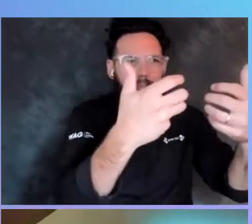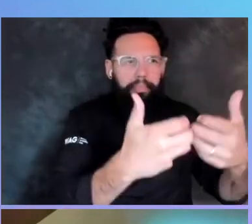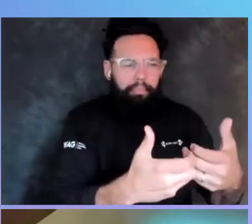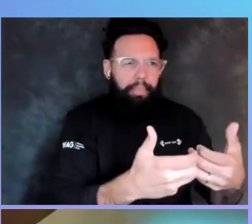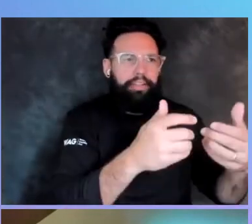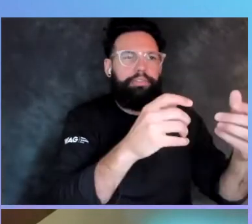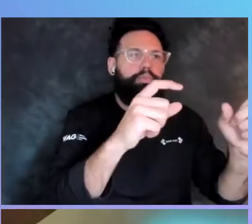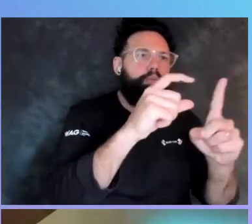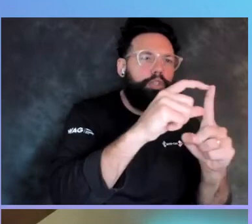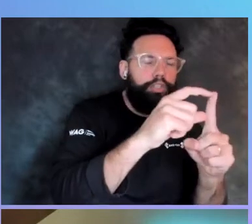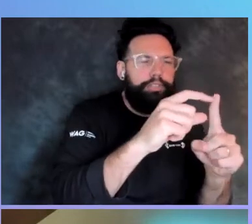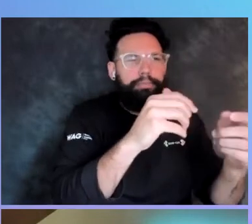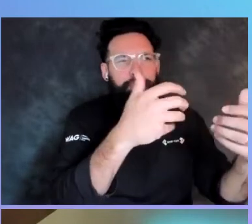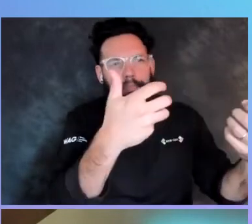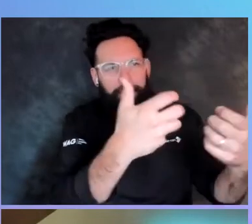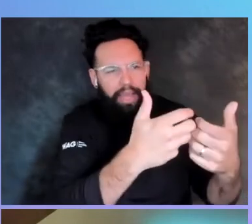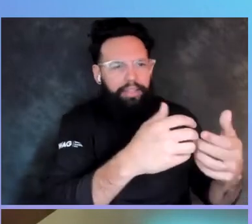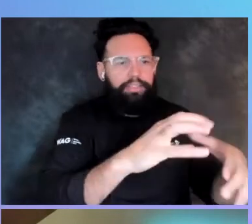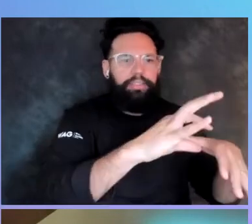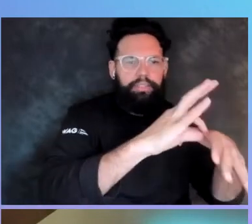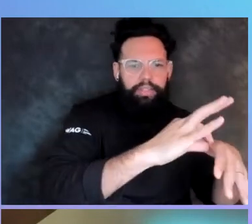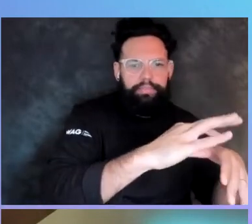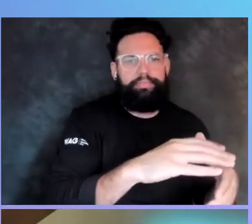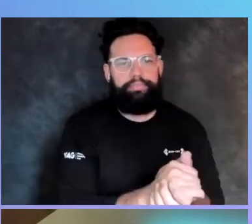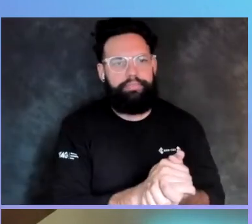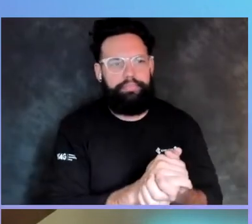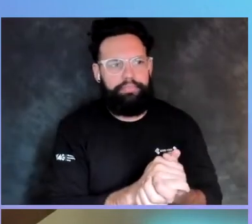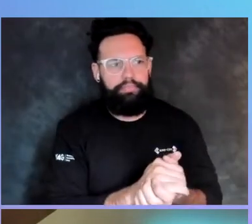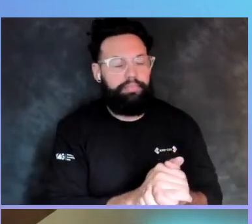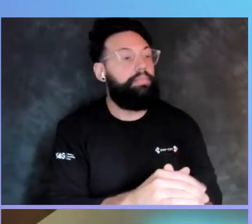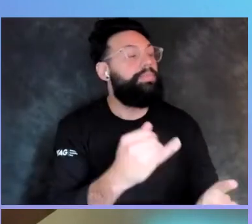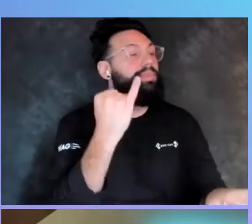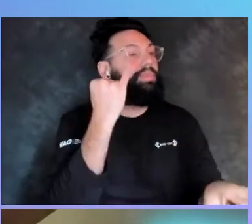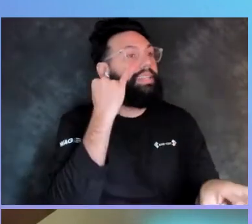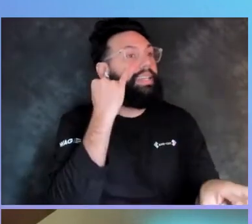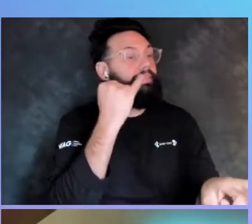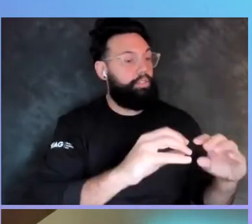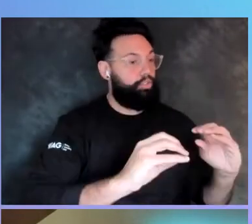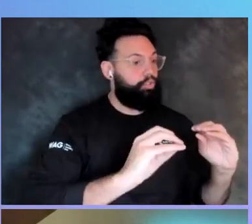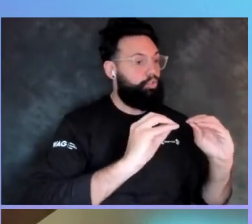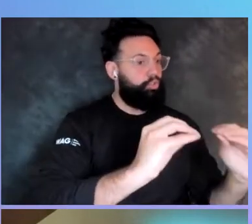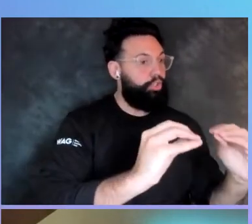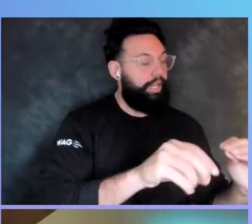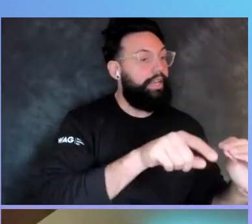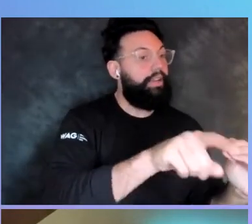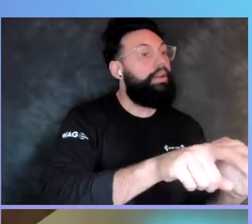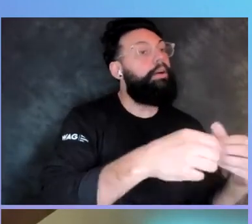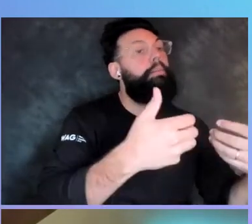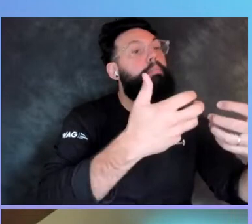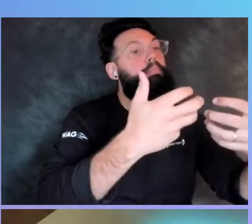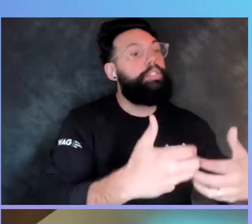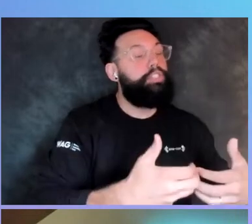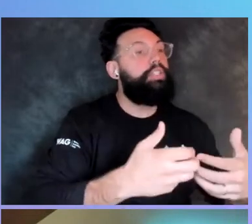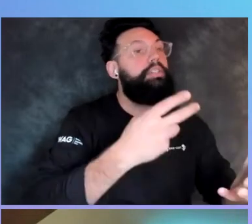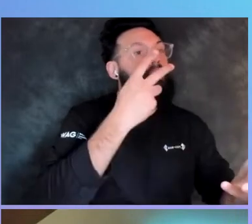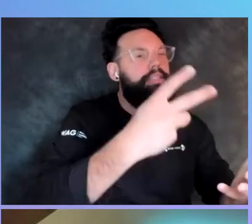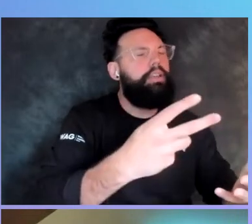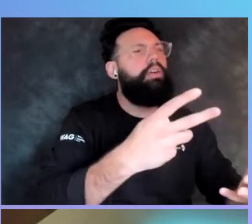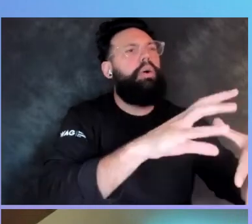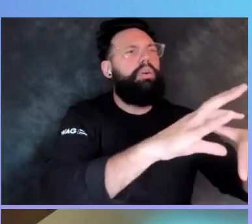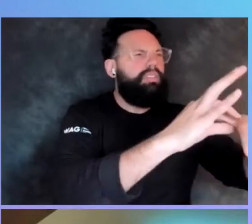seen together. This means that things that are similar in concept or theme are grouped together during this